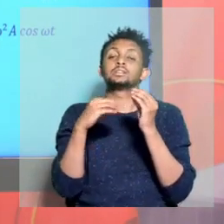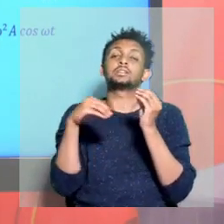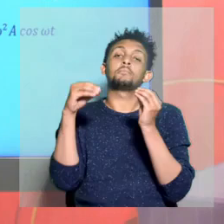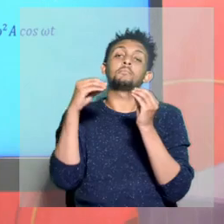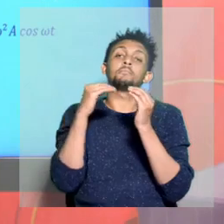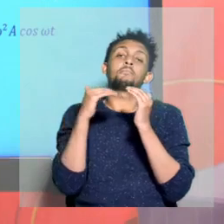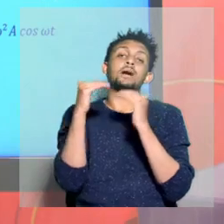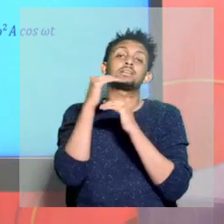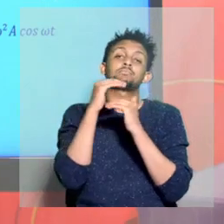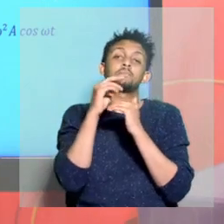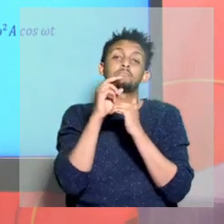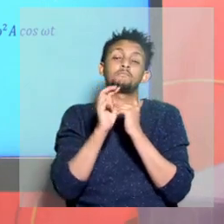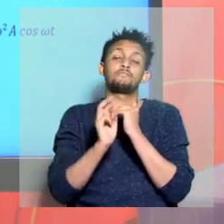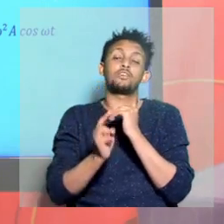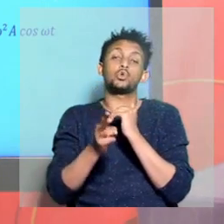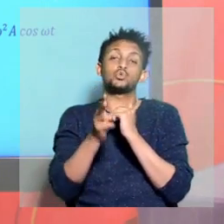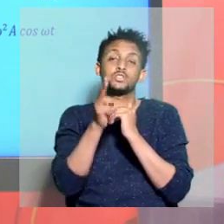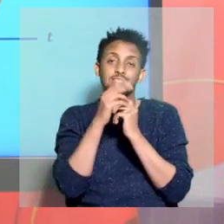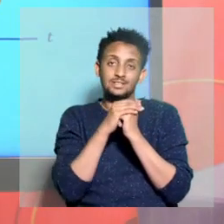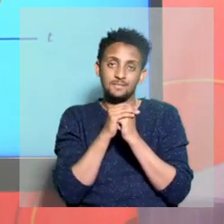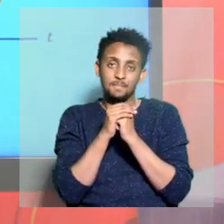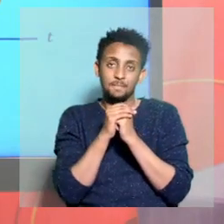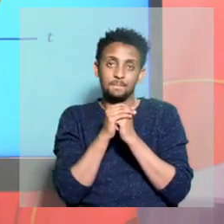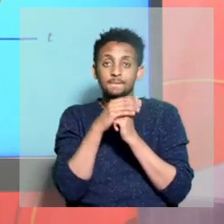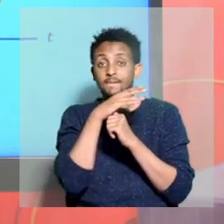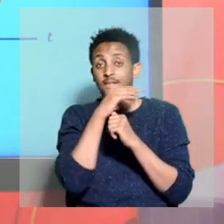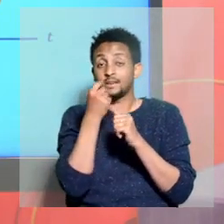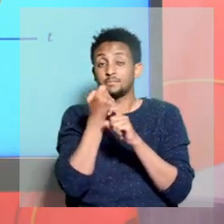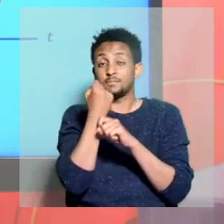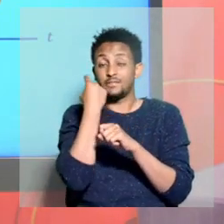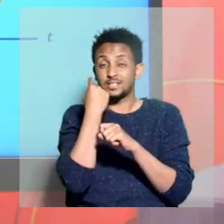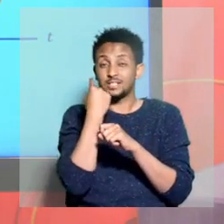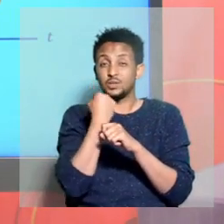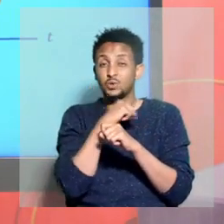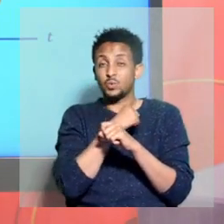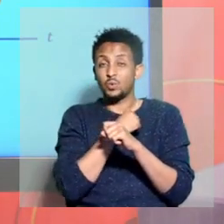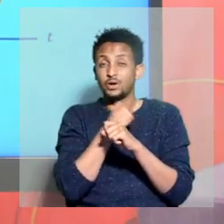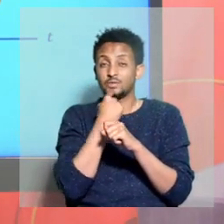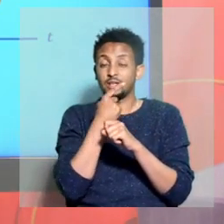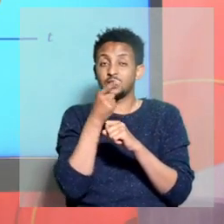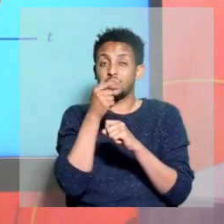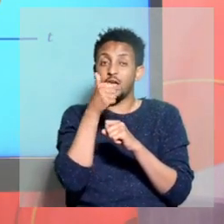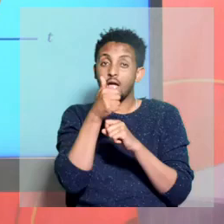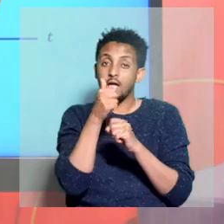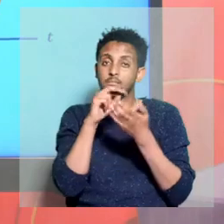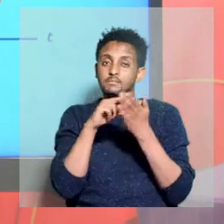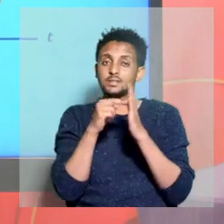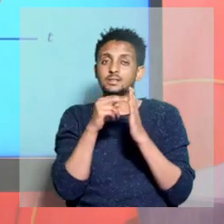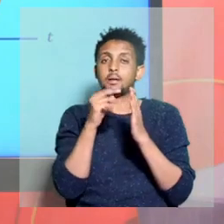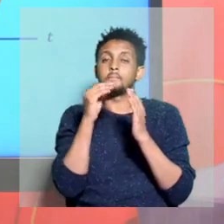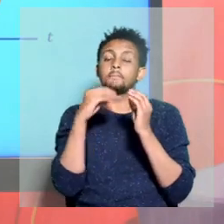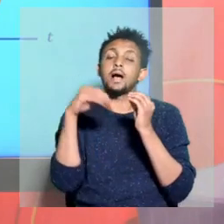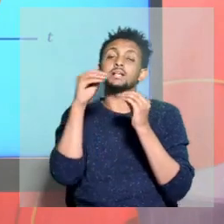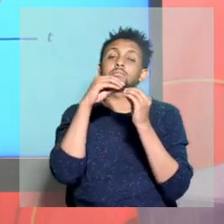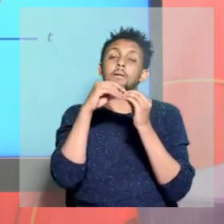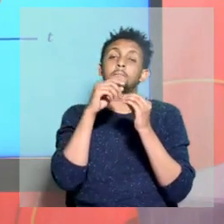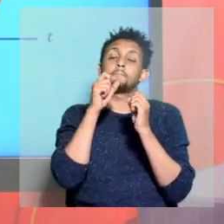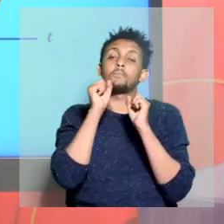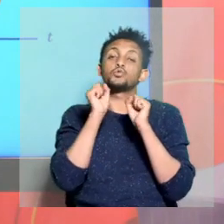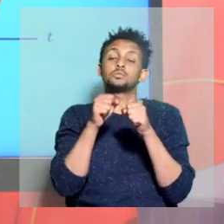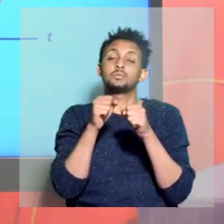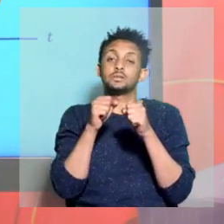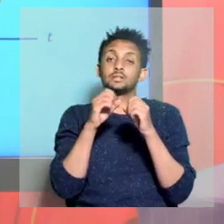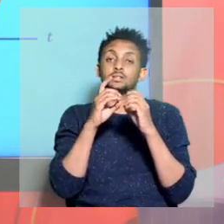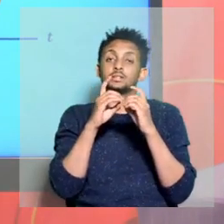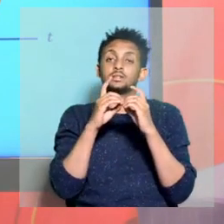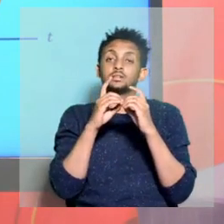maximum velocity. The maximum velocity. And previously, here it says a. A means the maximum possible displacement,